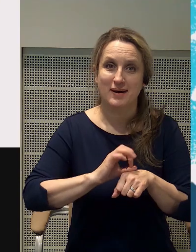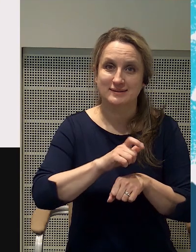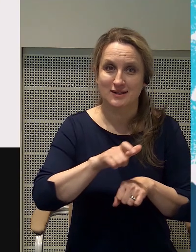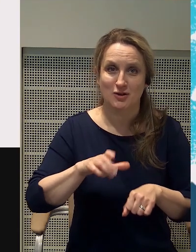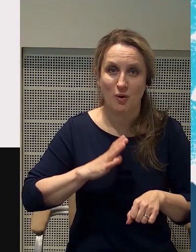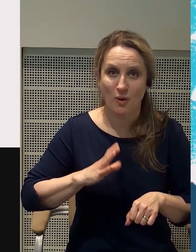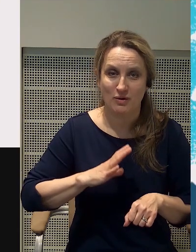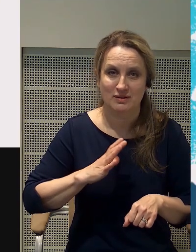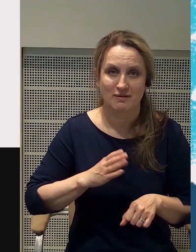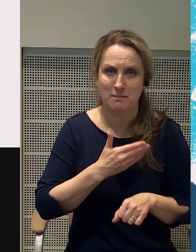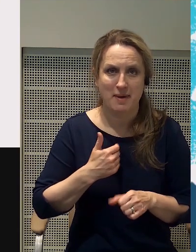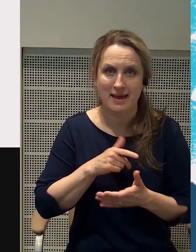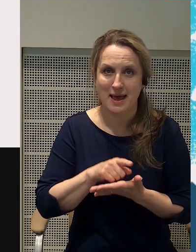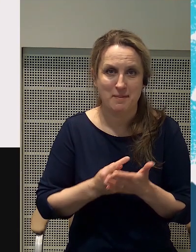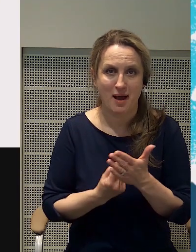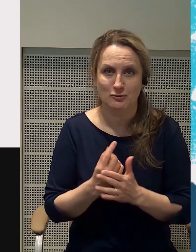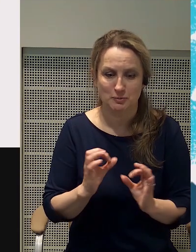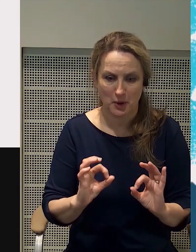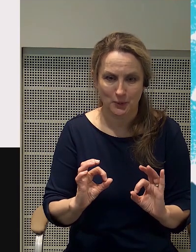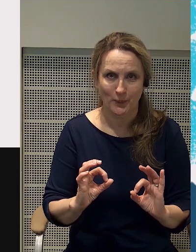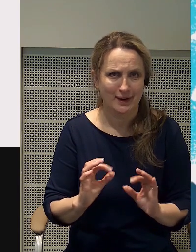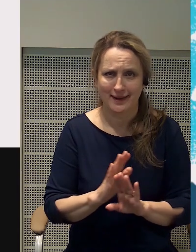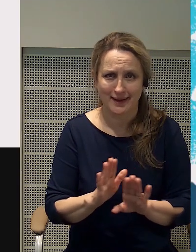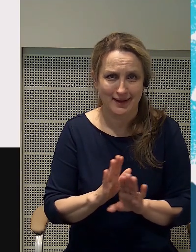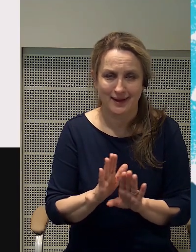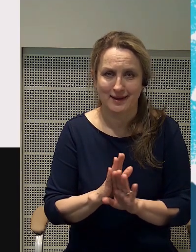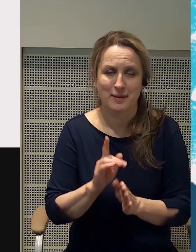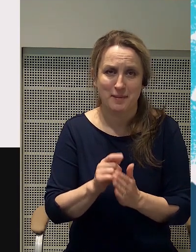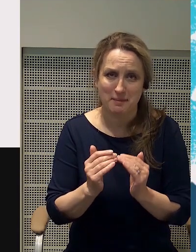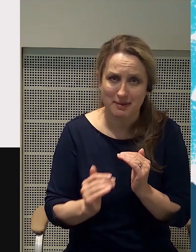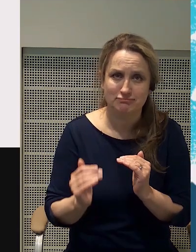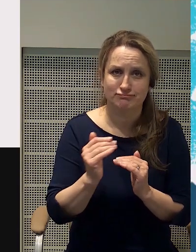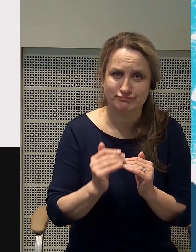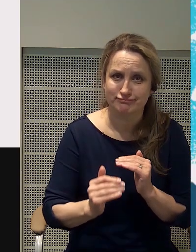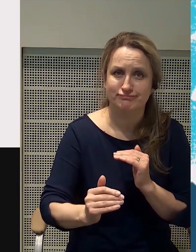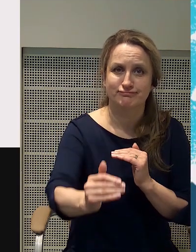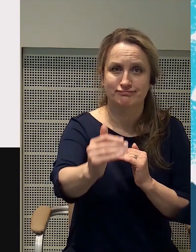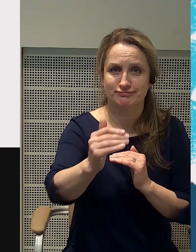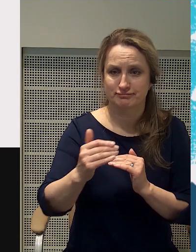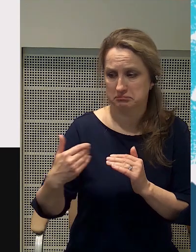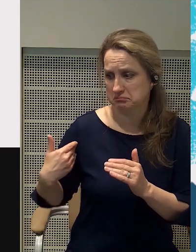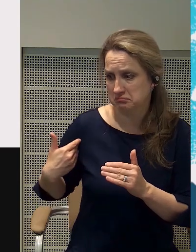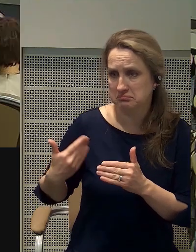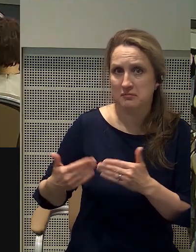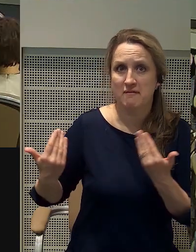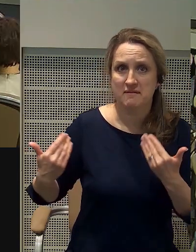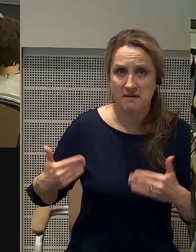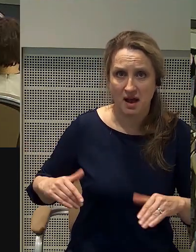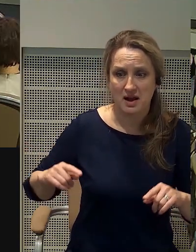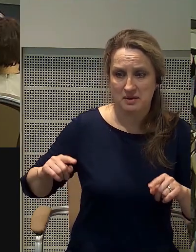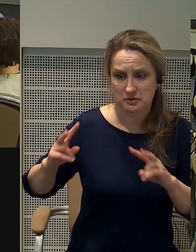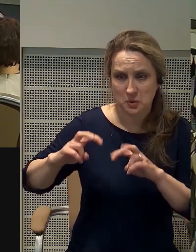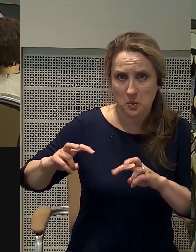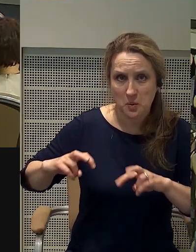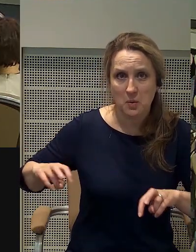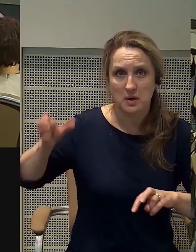existing resources to integrate and elevate what are the patient needs and preferences in research and drug